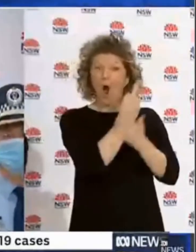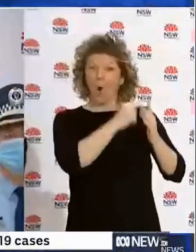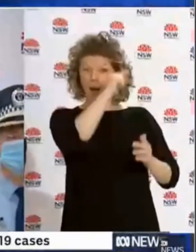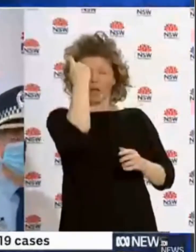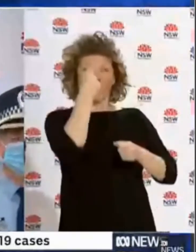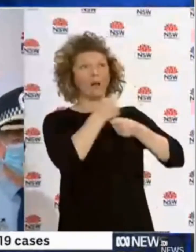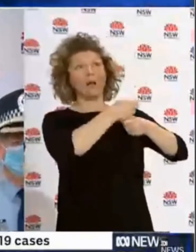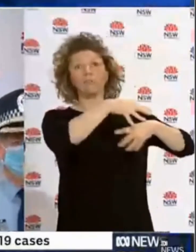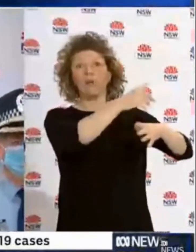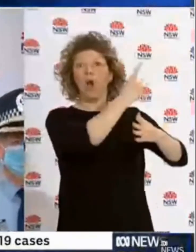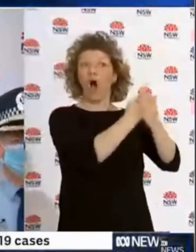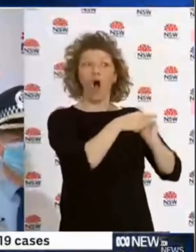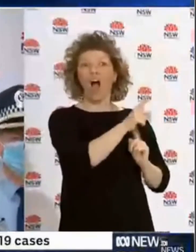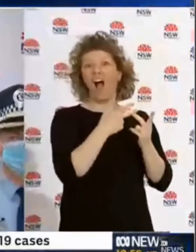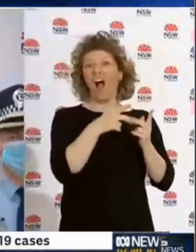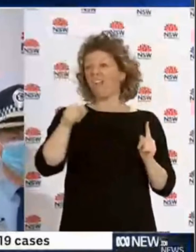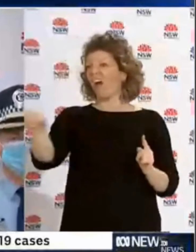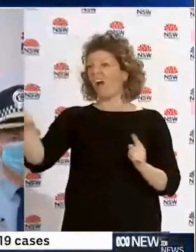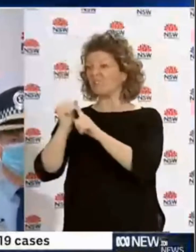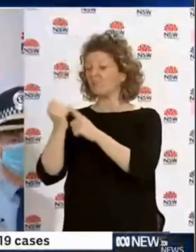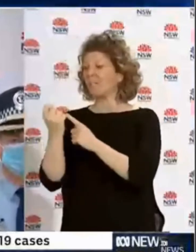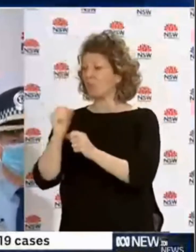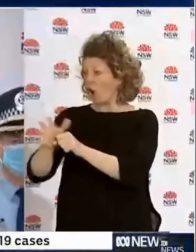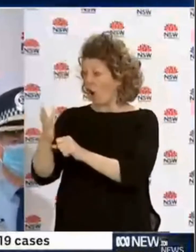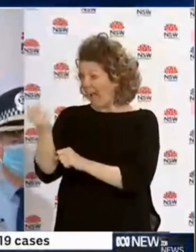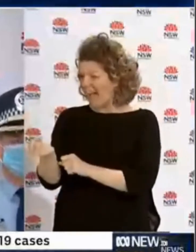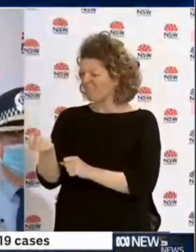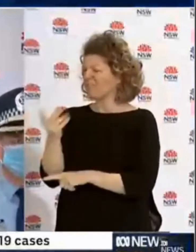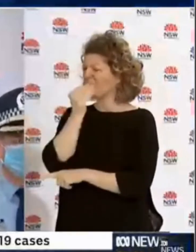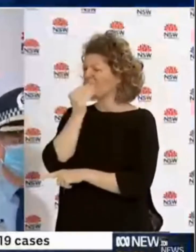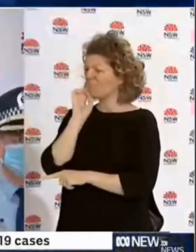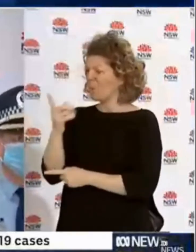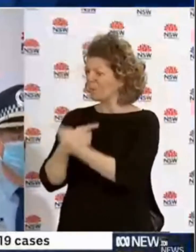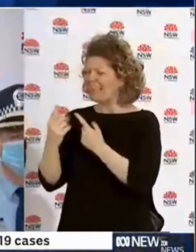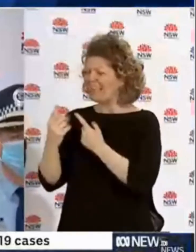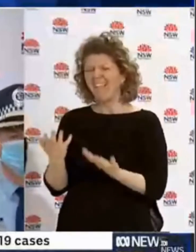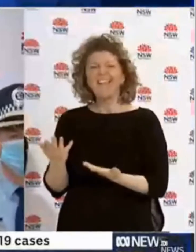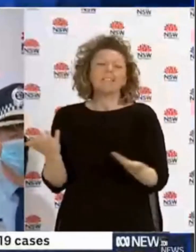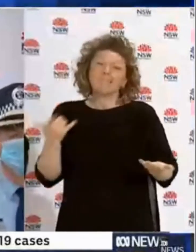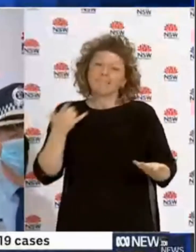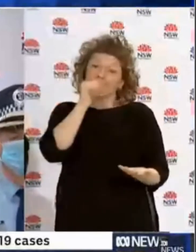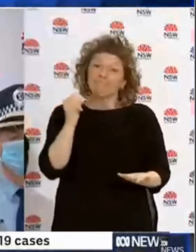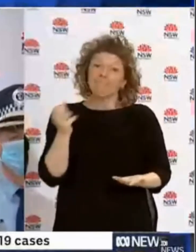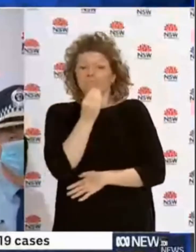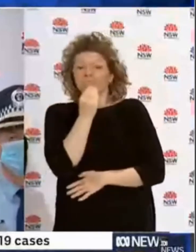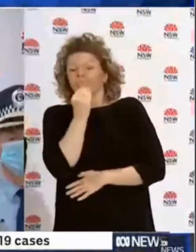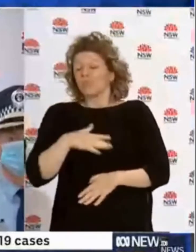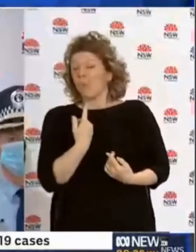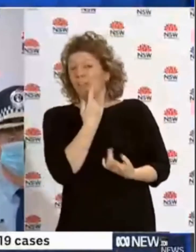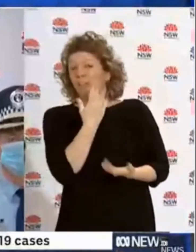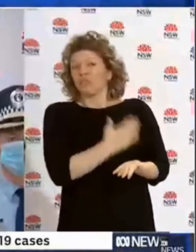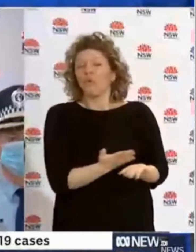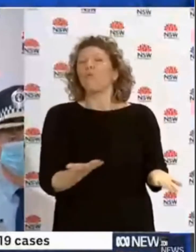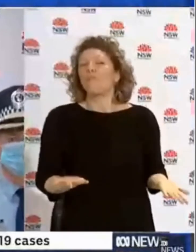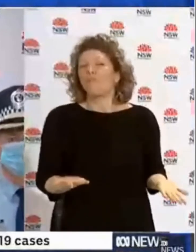necessarily tell the whole truth. And I would just say to them, as we've said on a number of occasions, please tell us the whole truth, because from the health